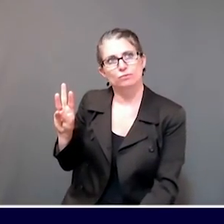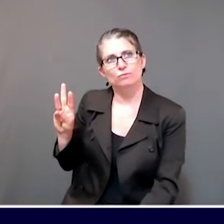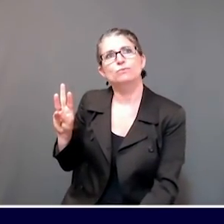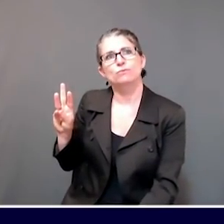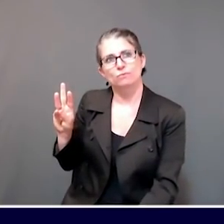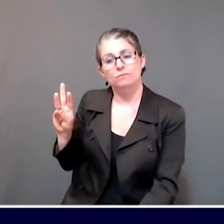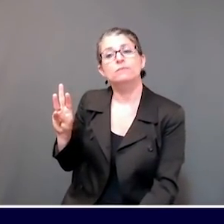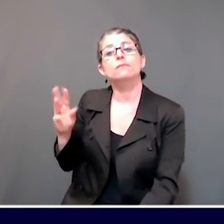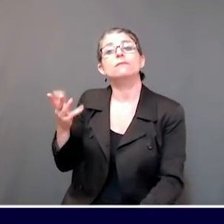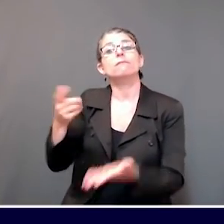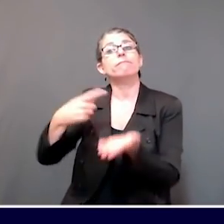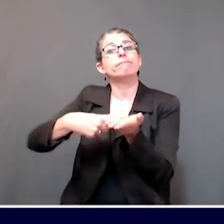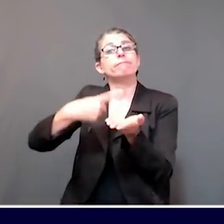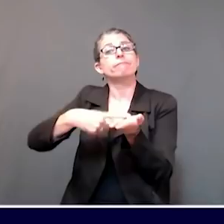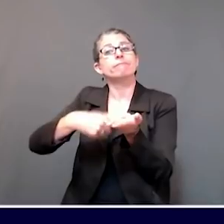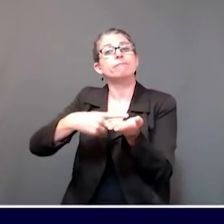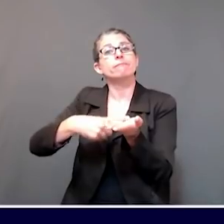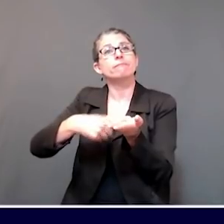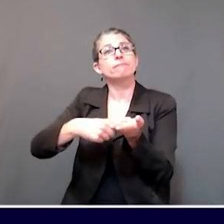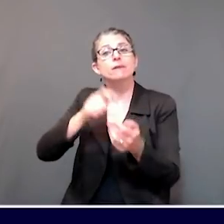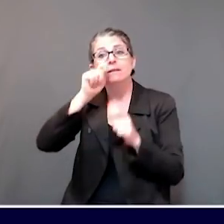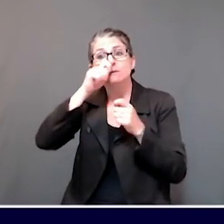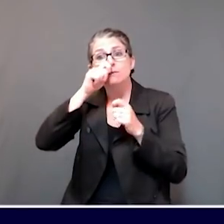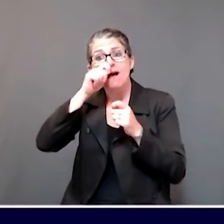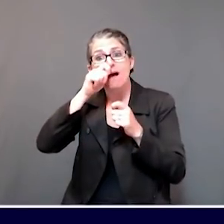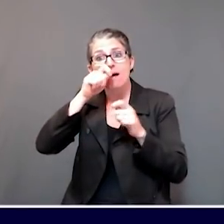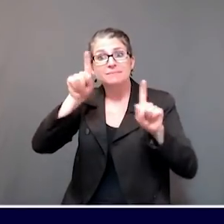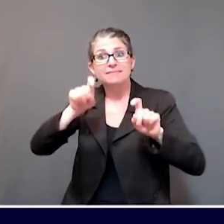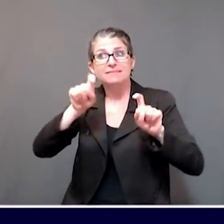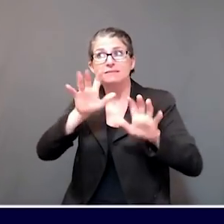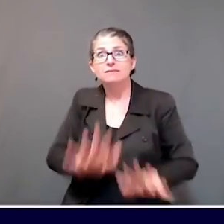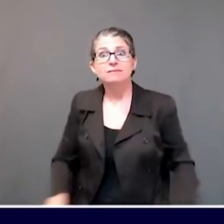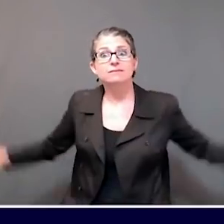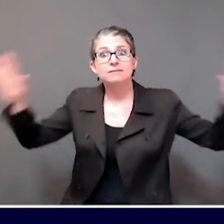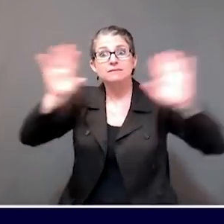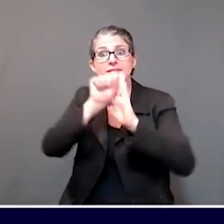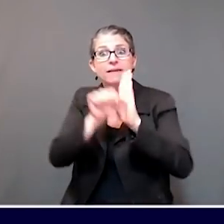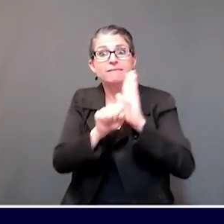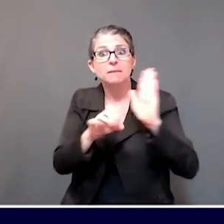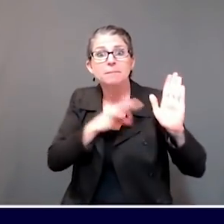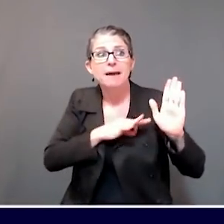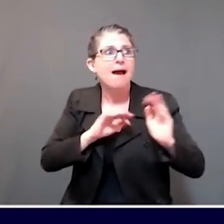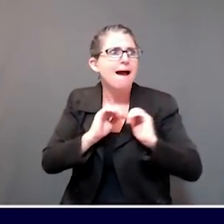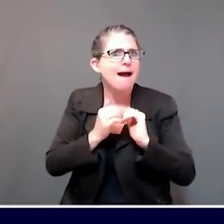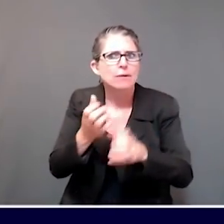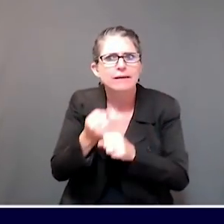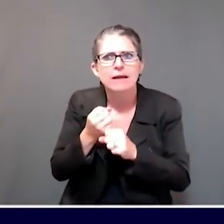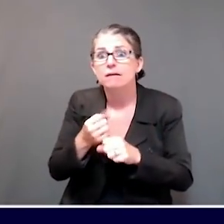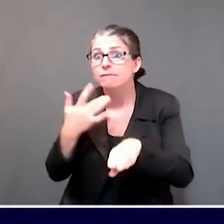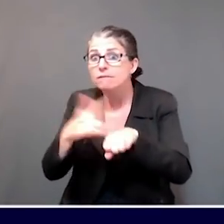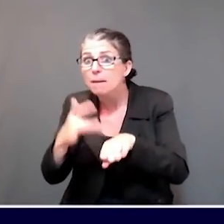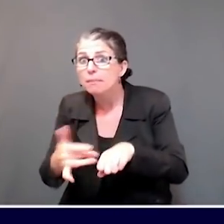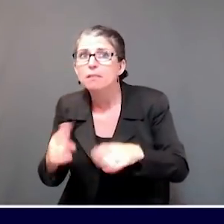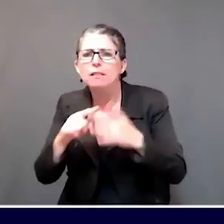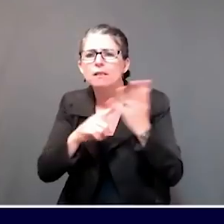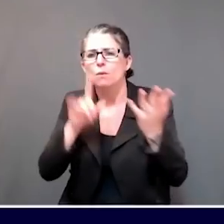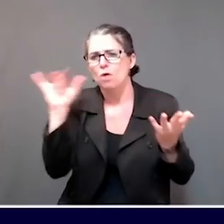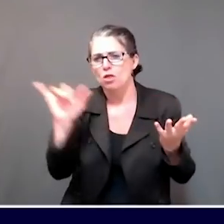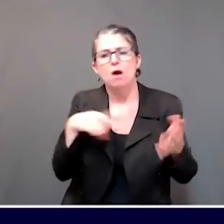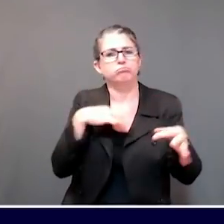around the state, because that's awfully important as well. First, I just want to offer a couple words. As we heard from Dr.